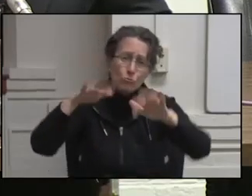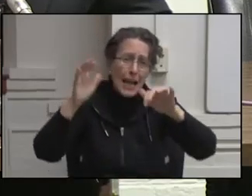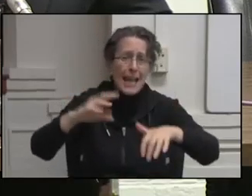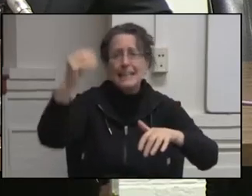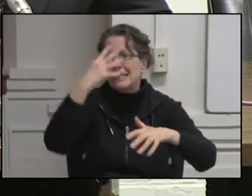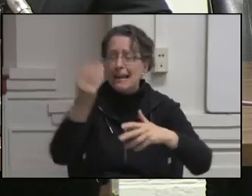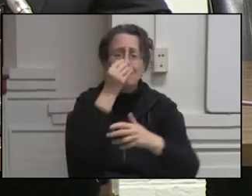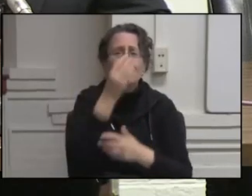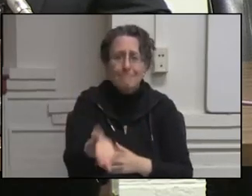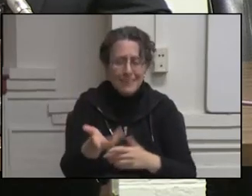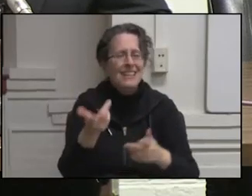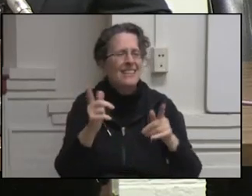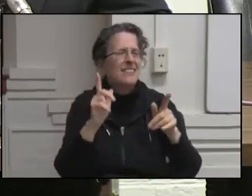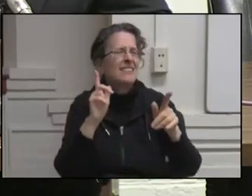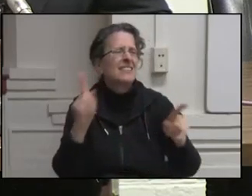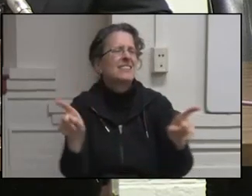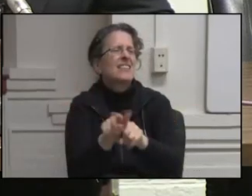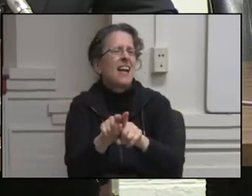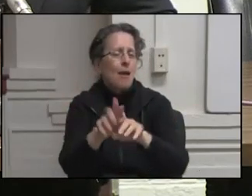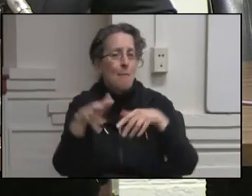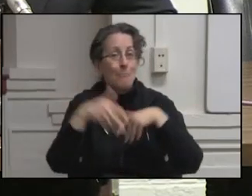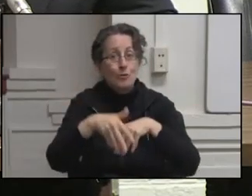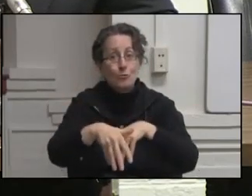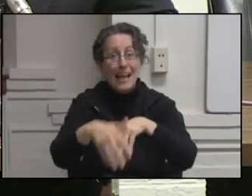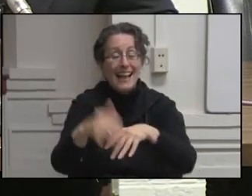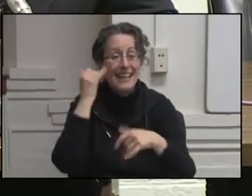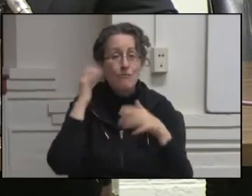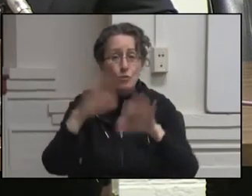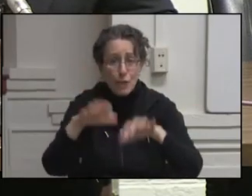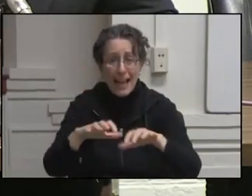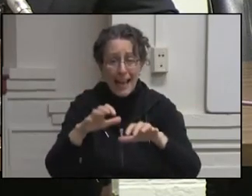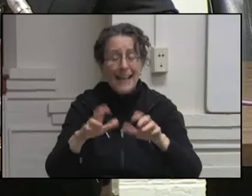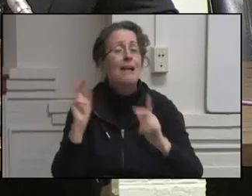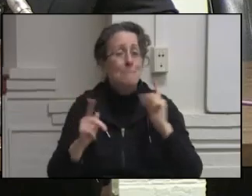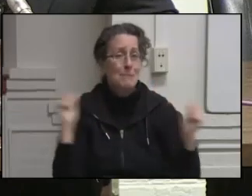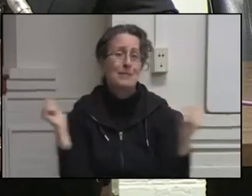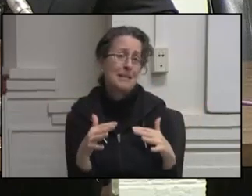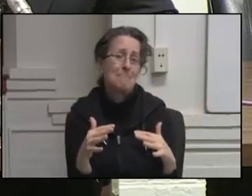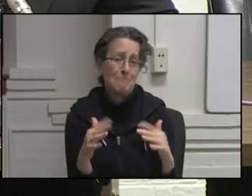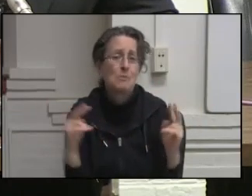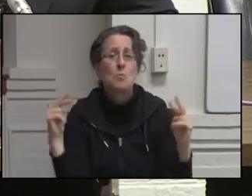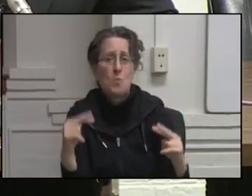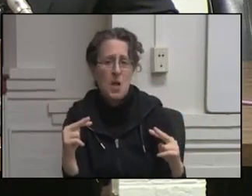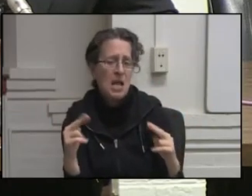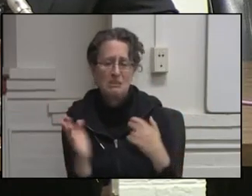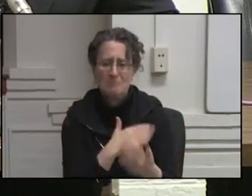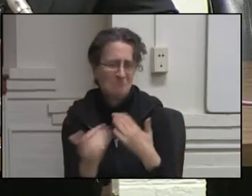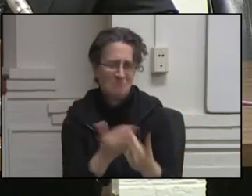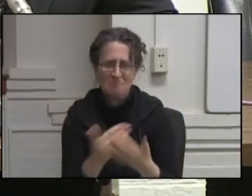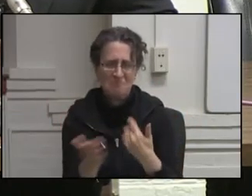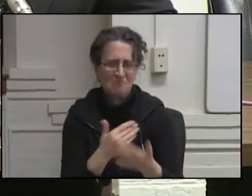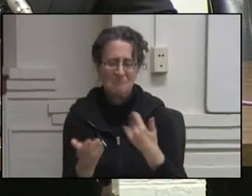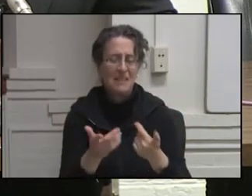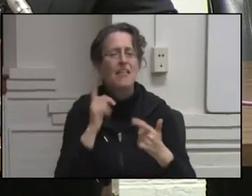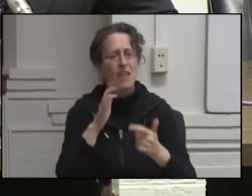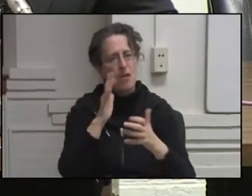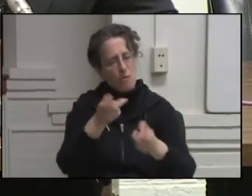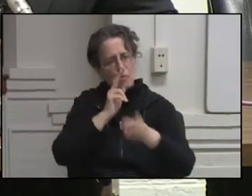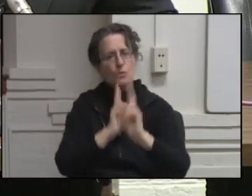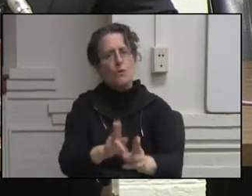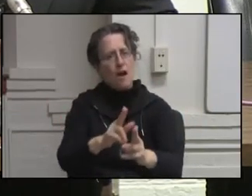celebrate and salute our farming community. And they are really the